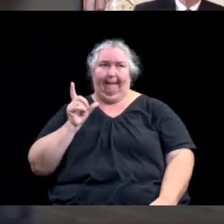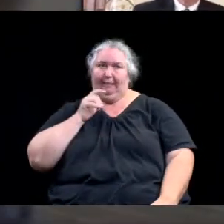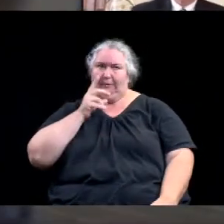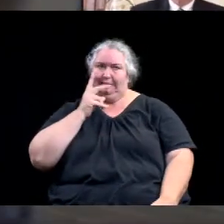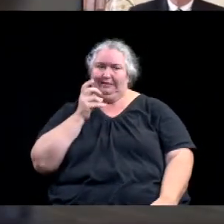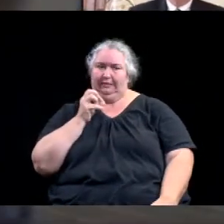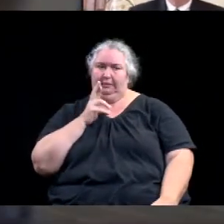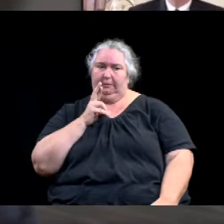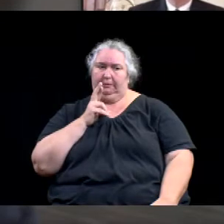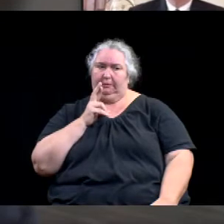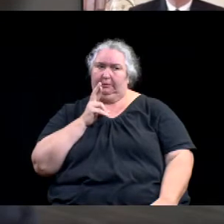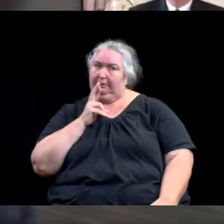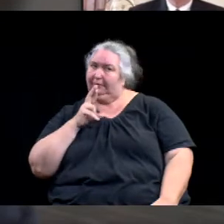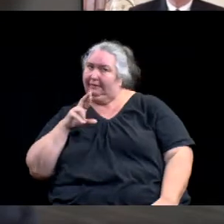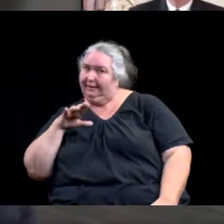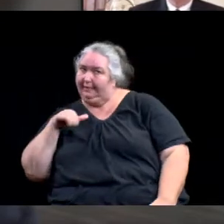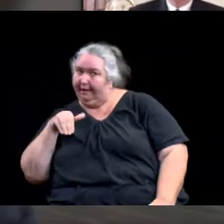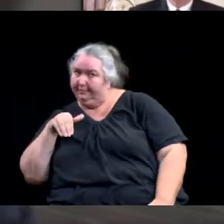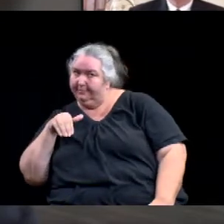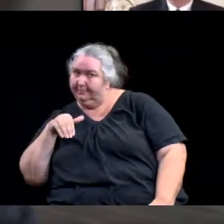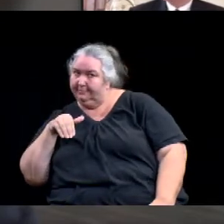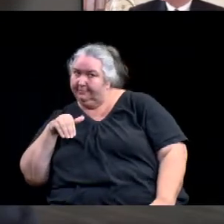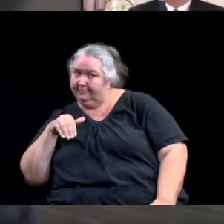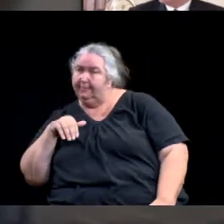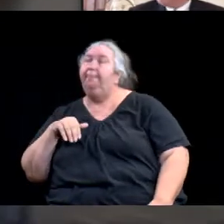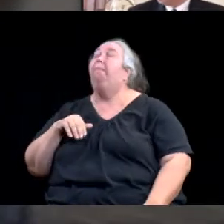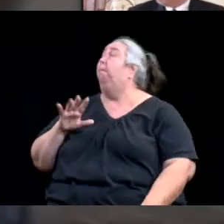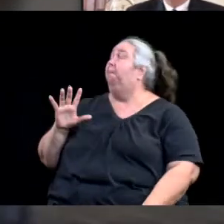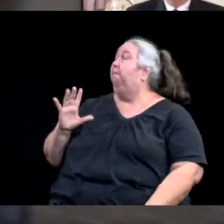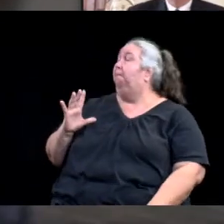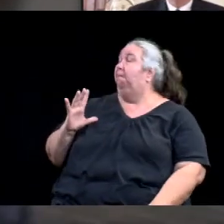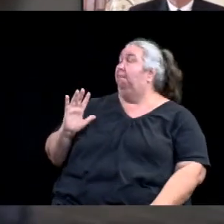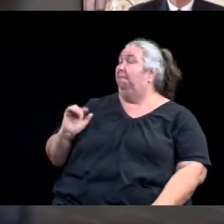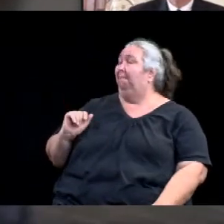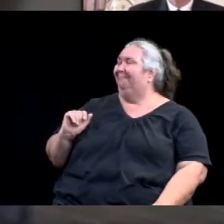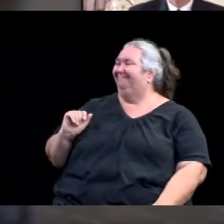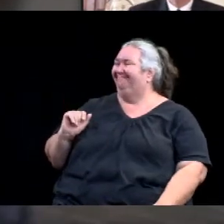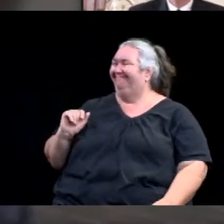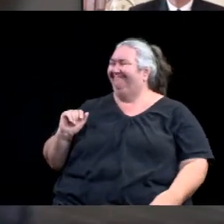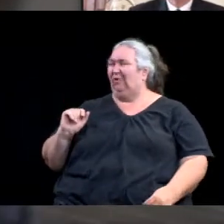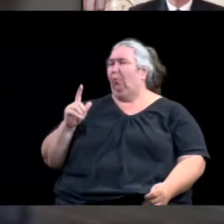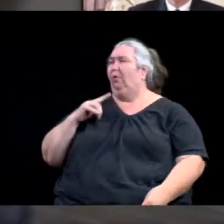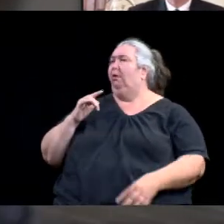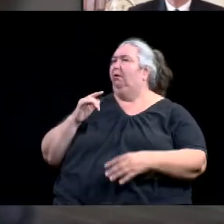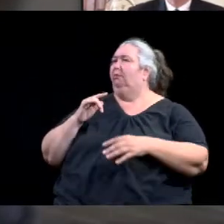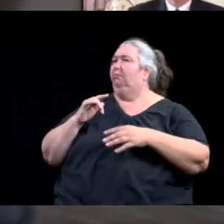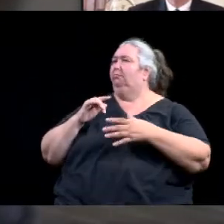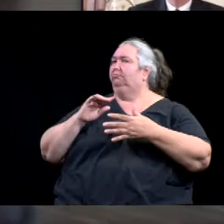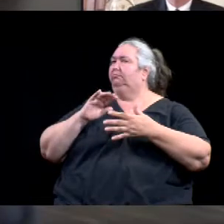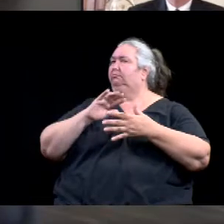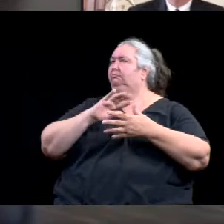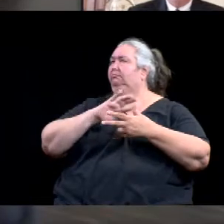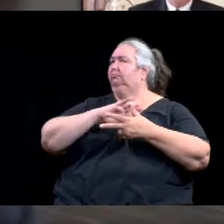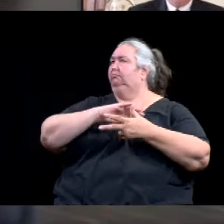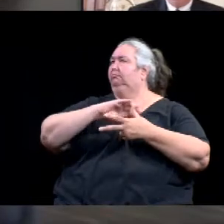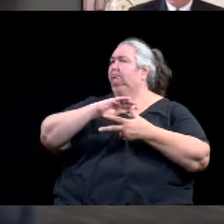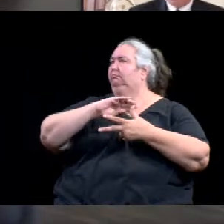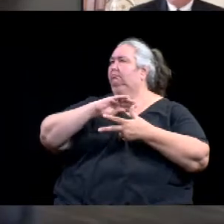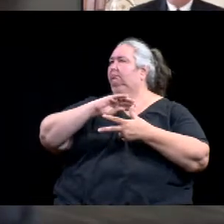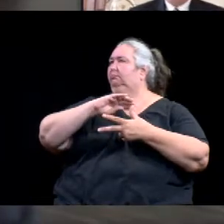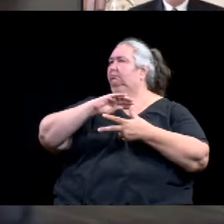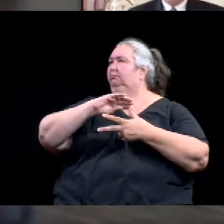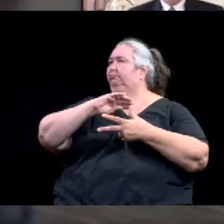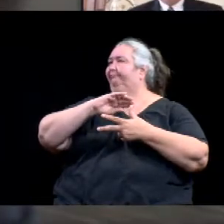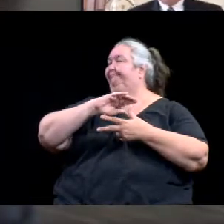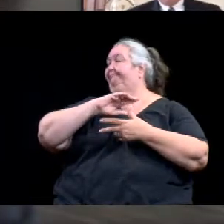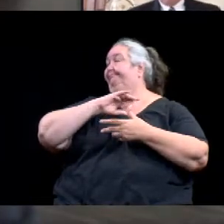proclamation and she'll be able to see this virtually. I, Dylan Meek, by the virtue of the authority